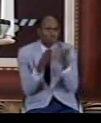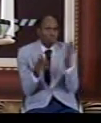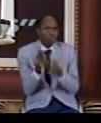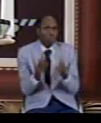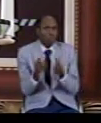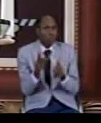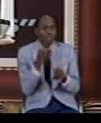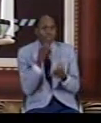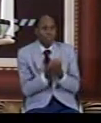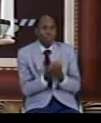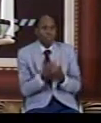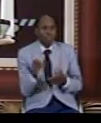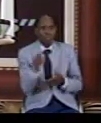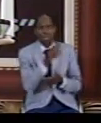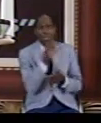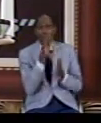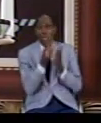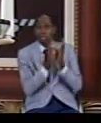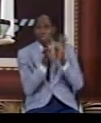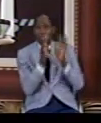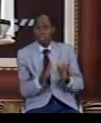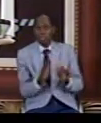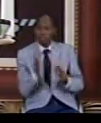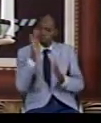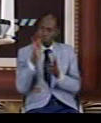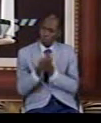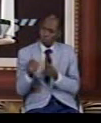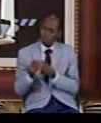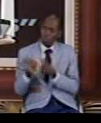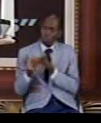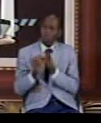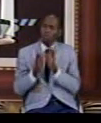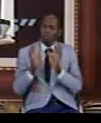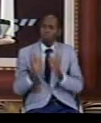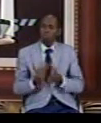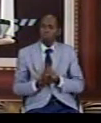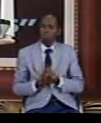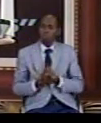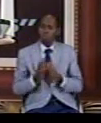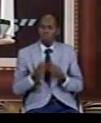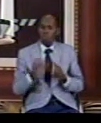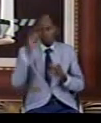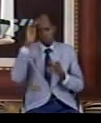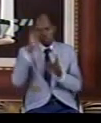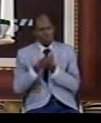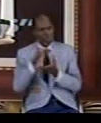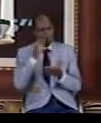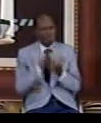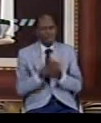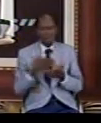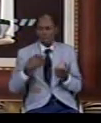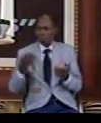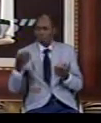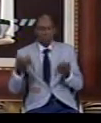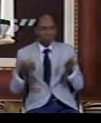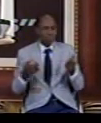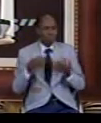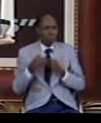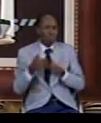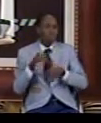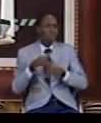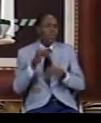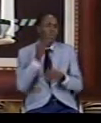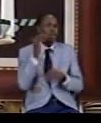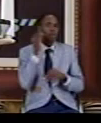they're Christians and then their wives too are Christians and they have a little problem at home, a little disagreement at home. And